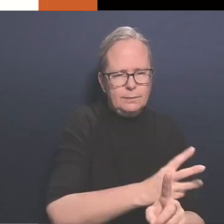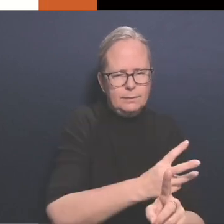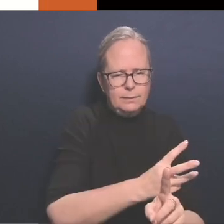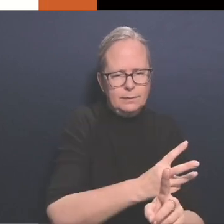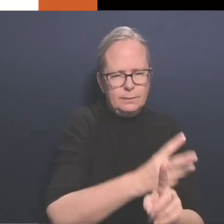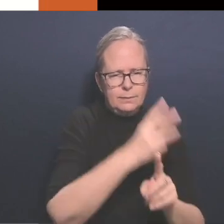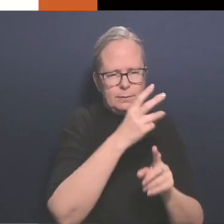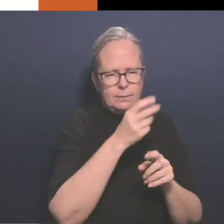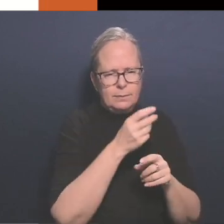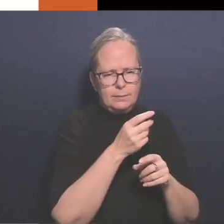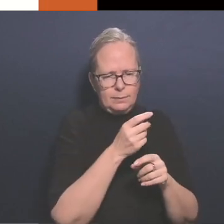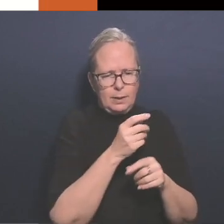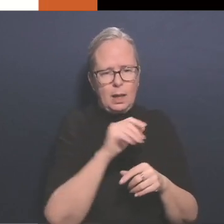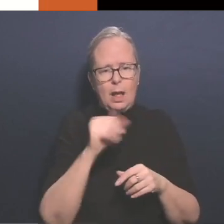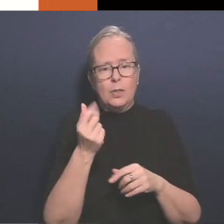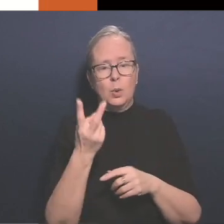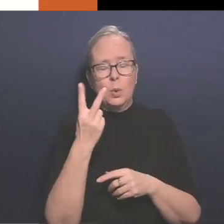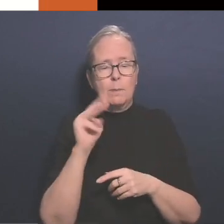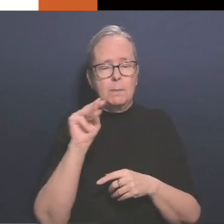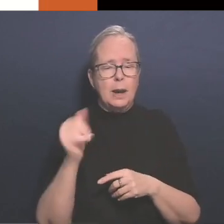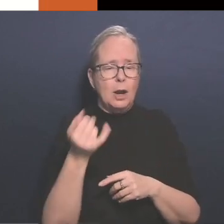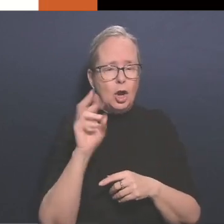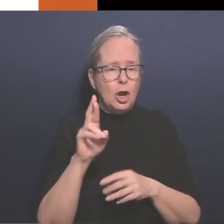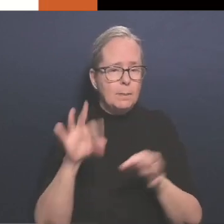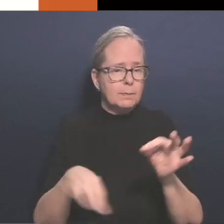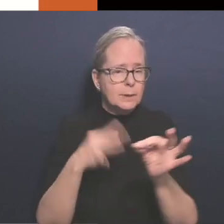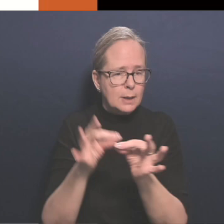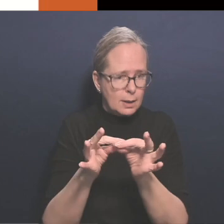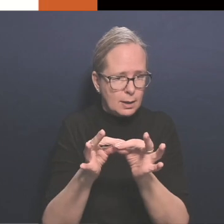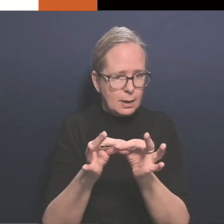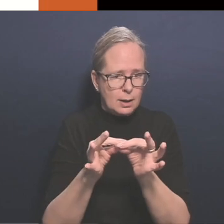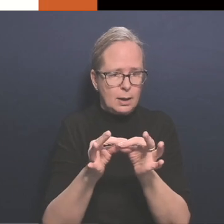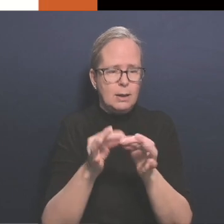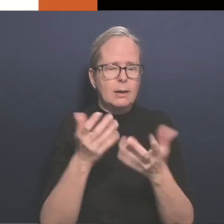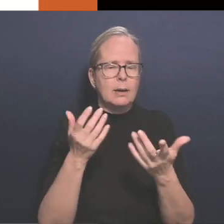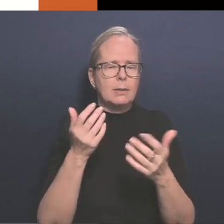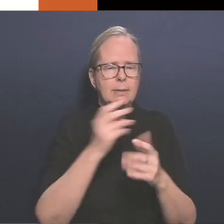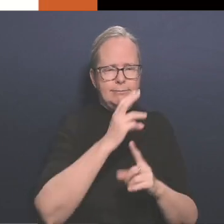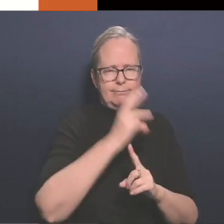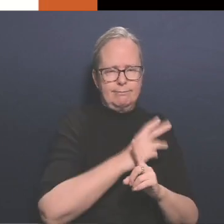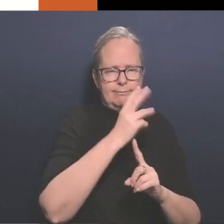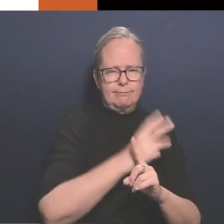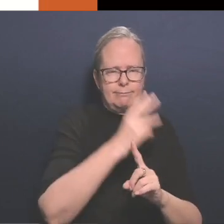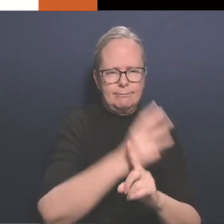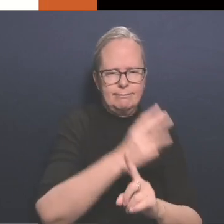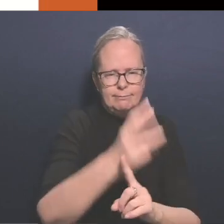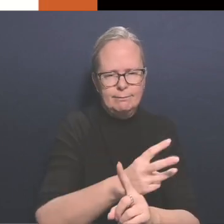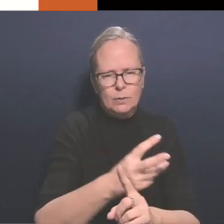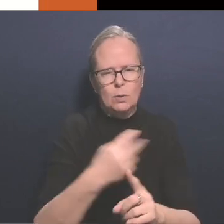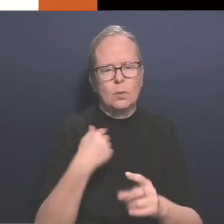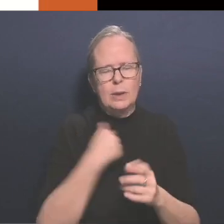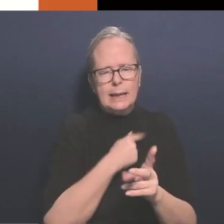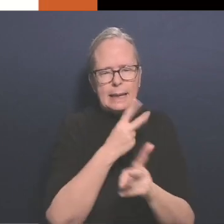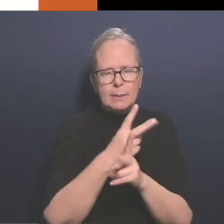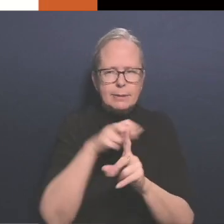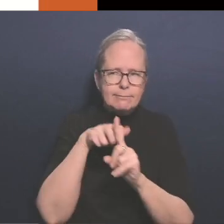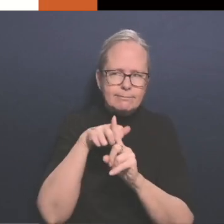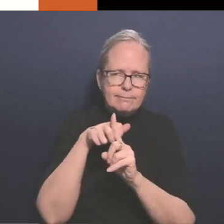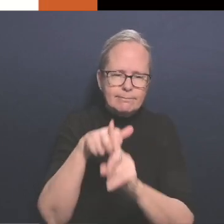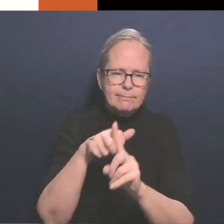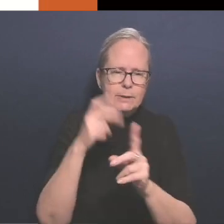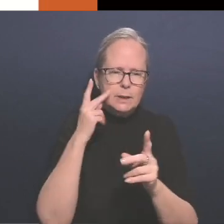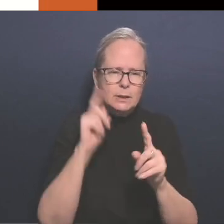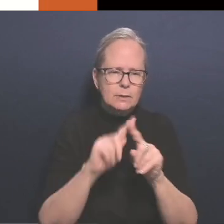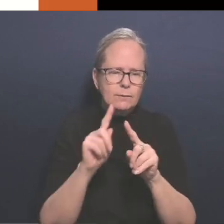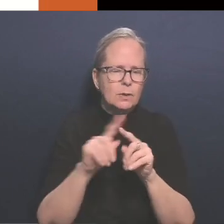know. We do that with the disability benefits compass as well. So if we get a notice saying, hey,